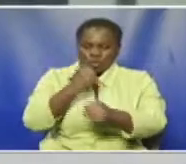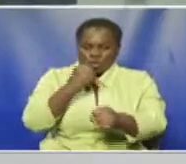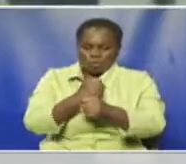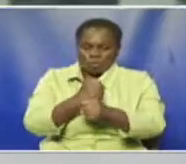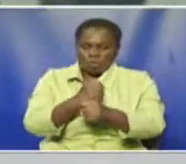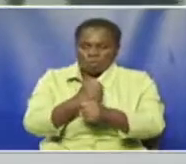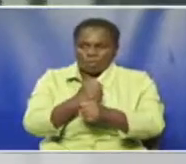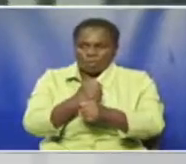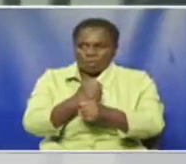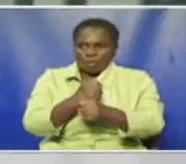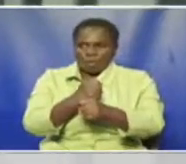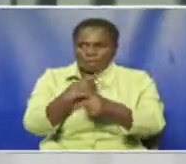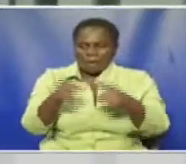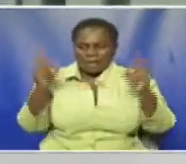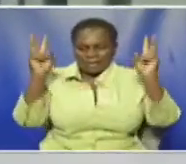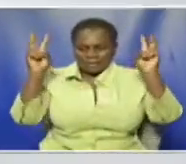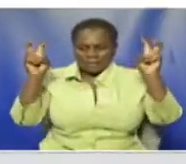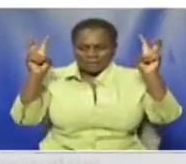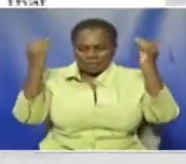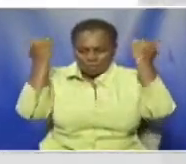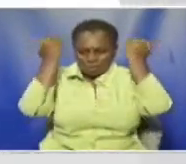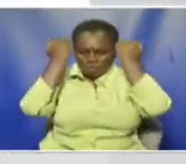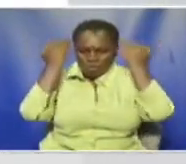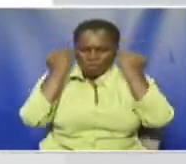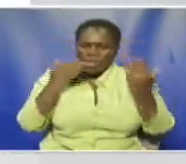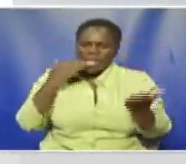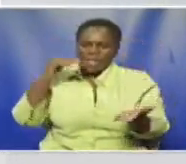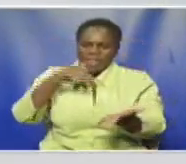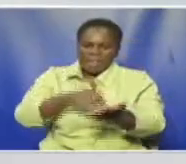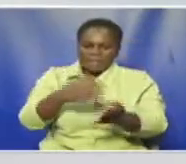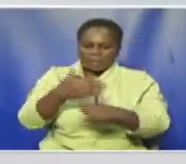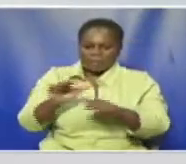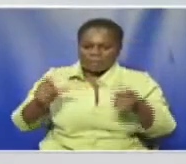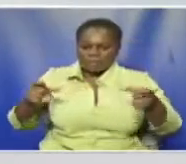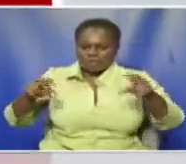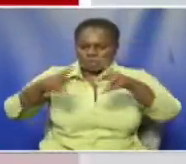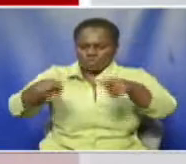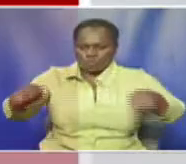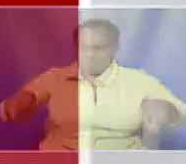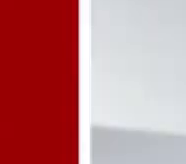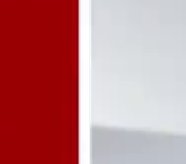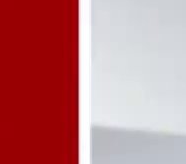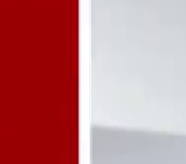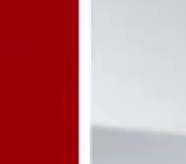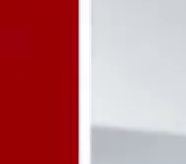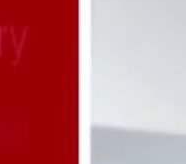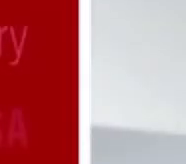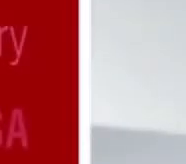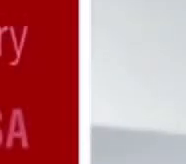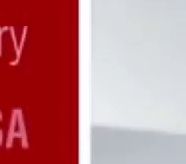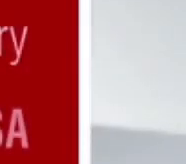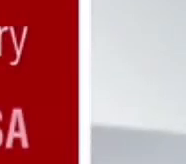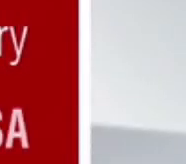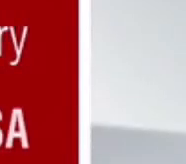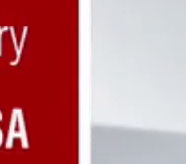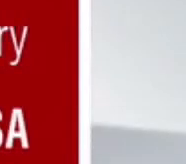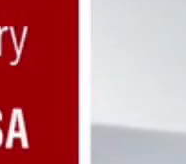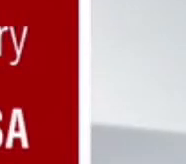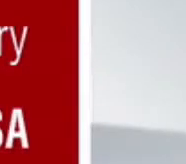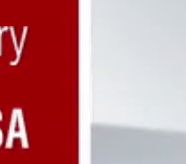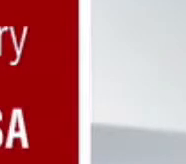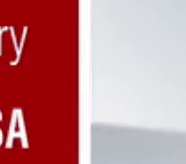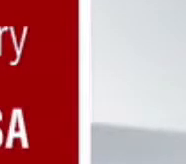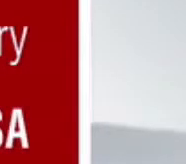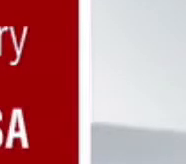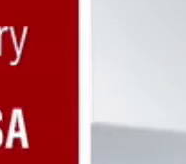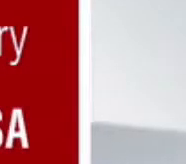services, despite the matter being in court. In a letter sent to newsrooms on 12th of this month, KEMSA says it has not fired any